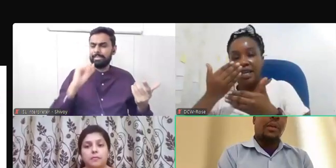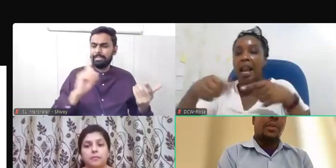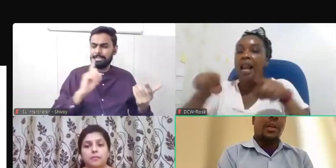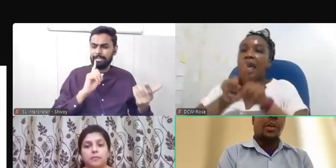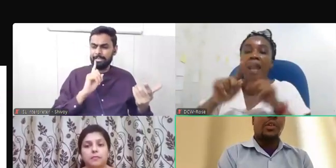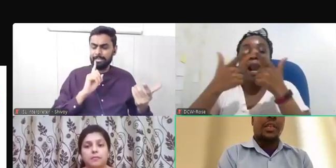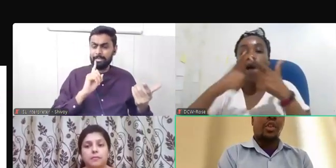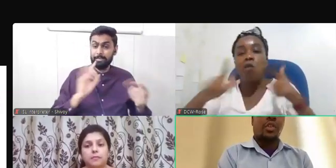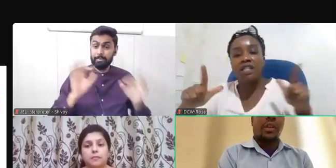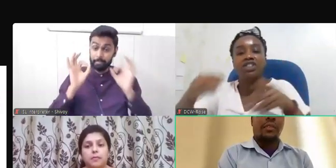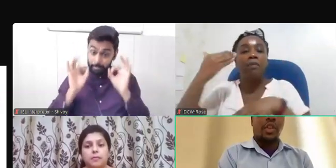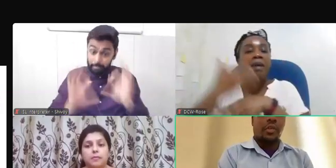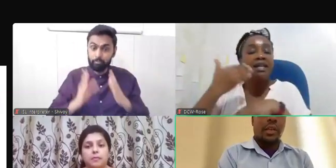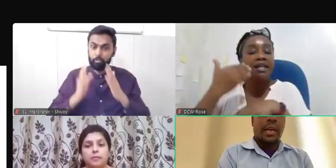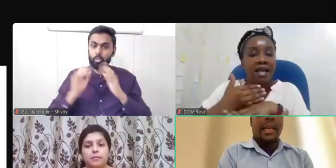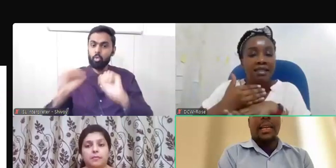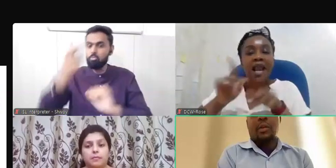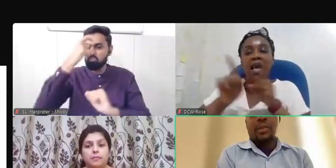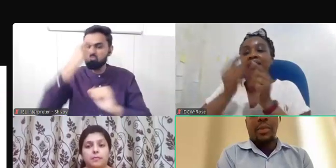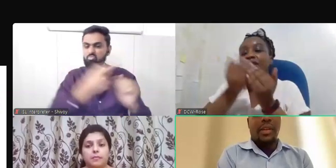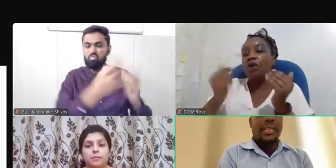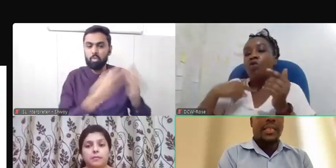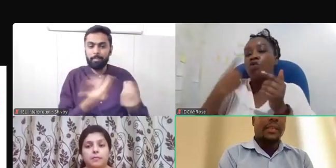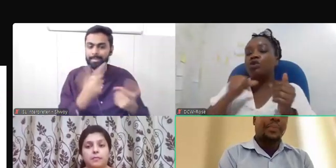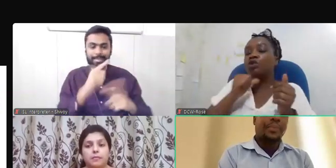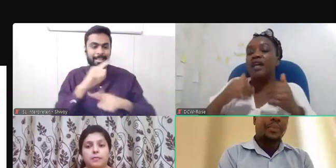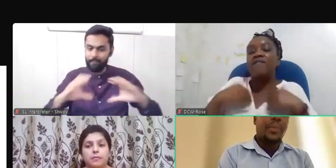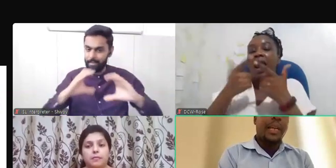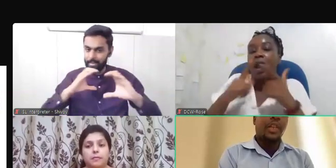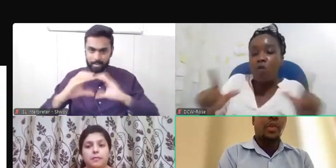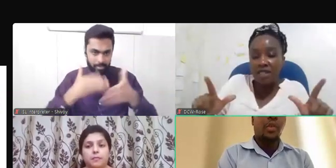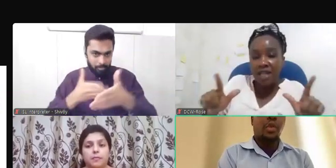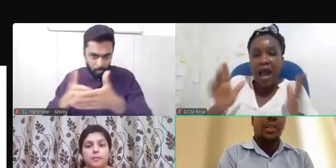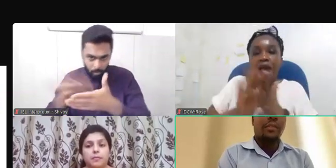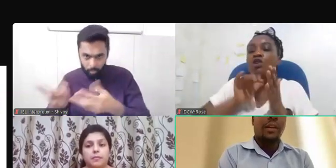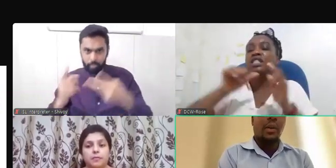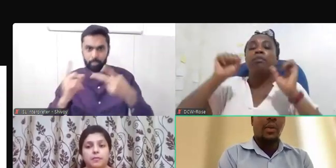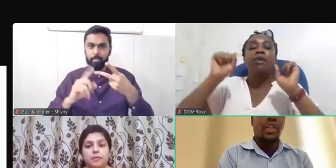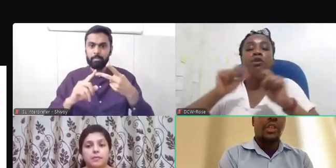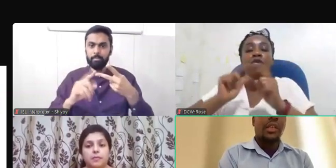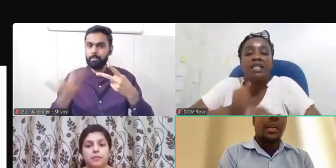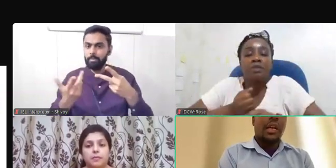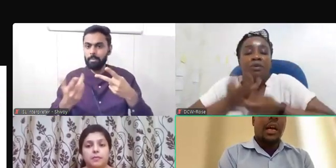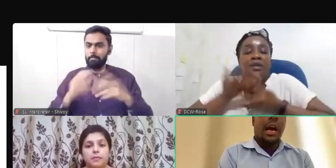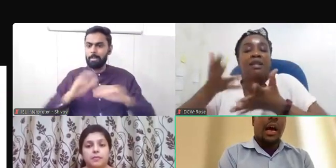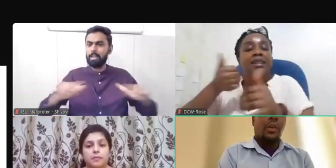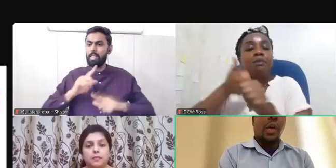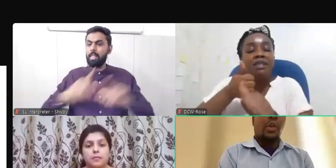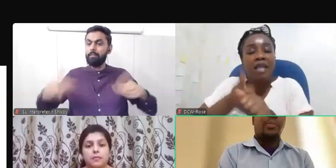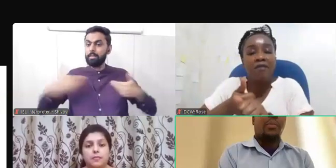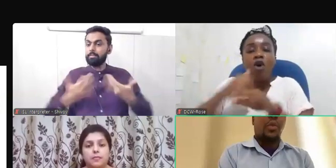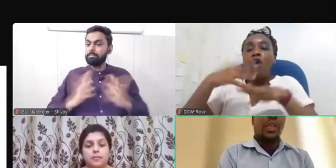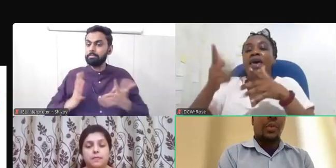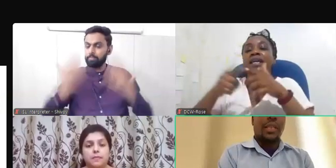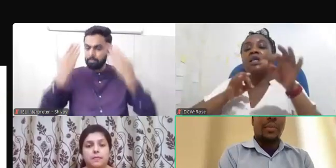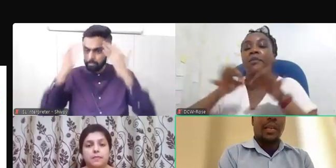to address the issues of the deaf children, like language barriers, like children who do not have a language, who cannot